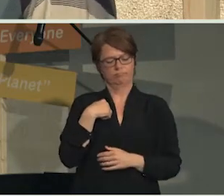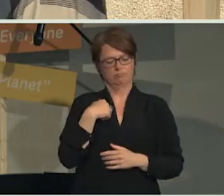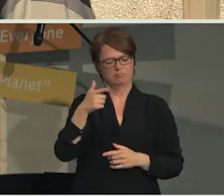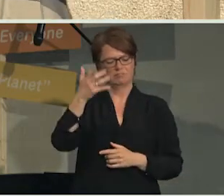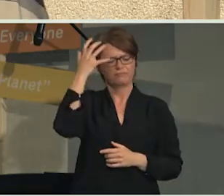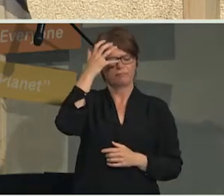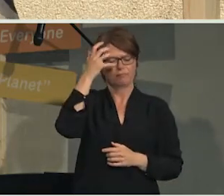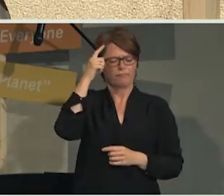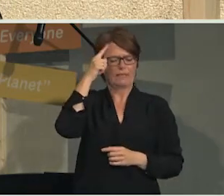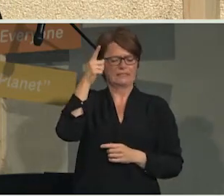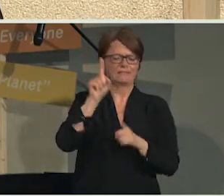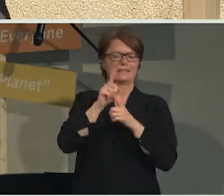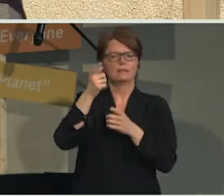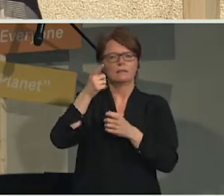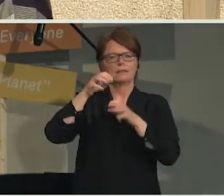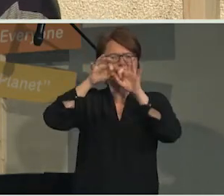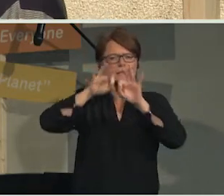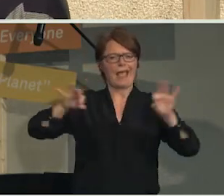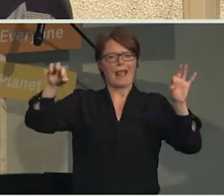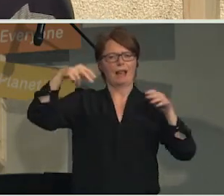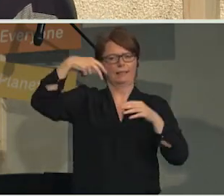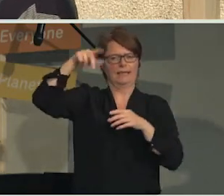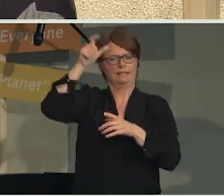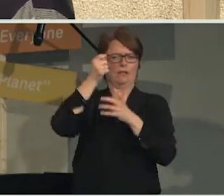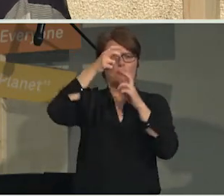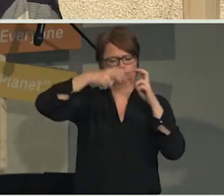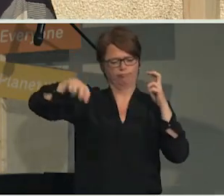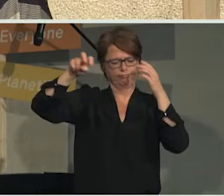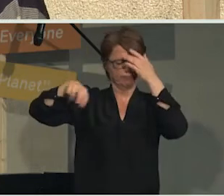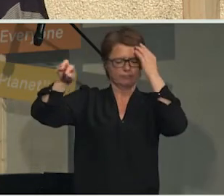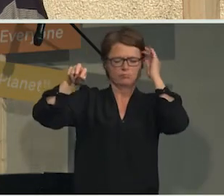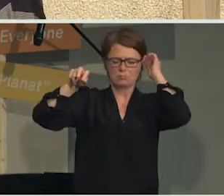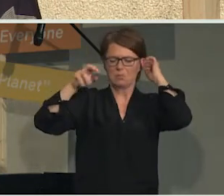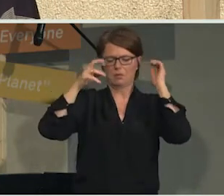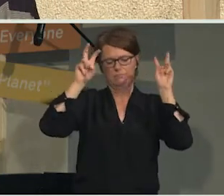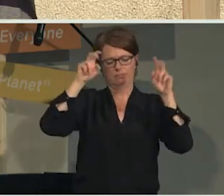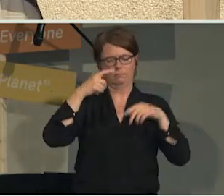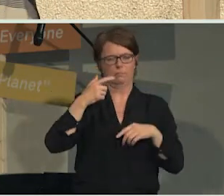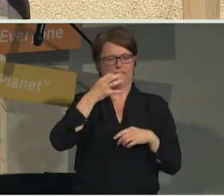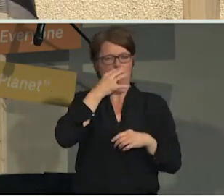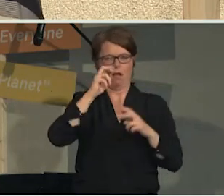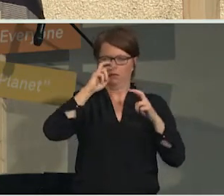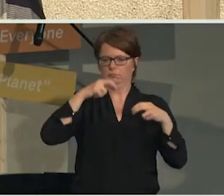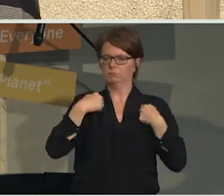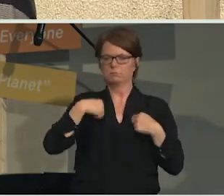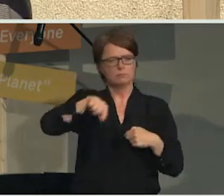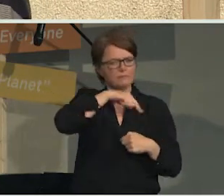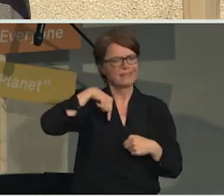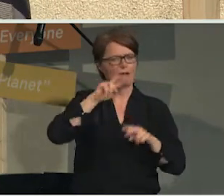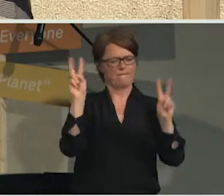is, have you an idea how to get the information you need to get the job you need to